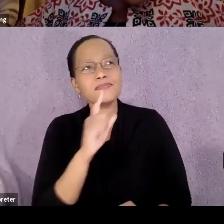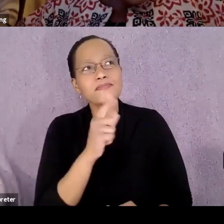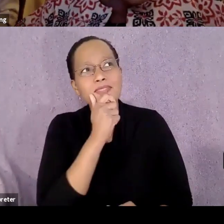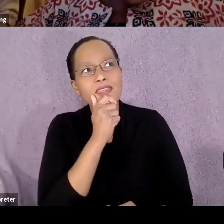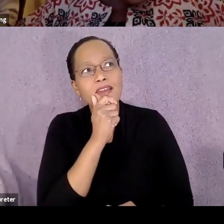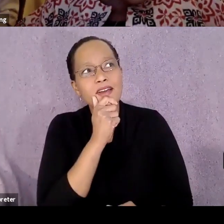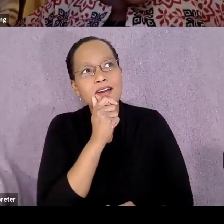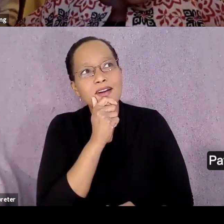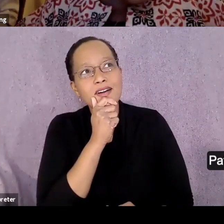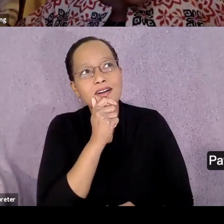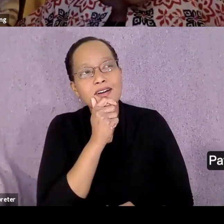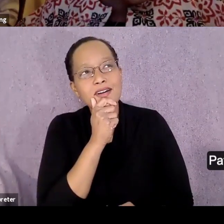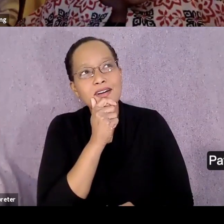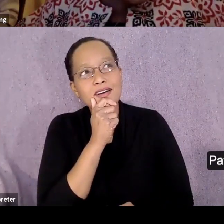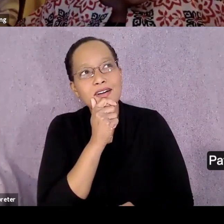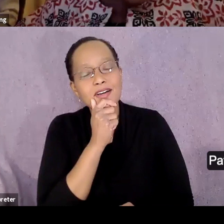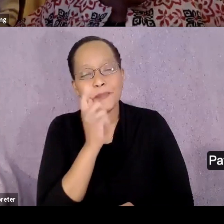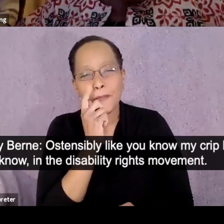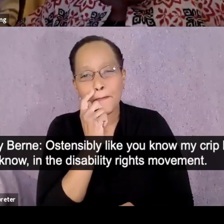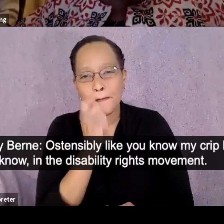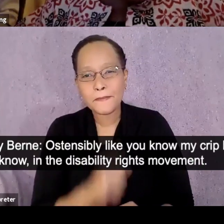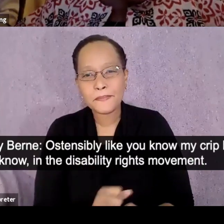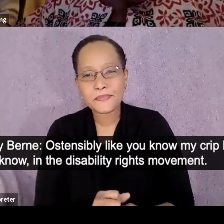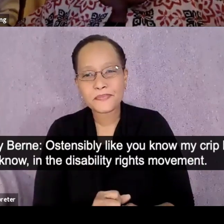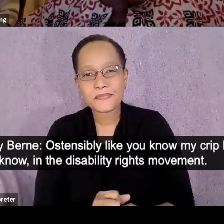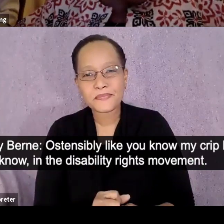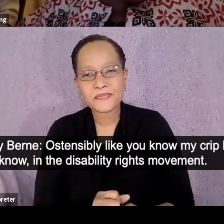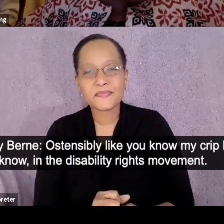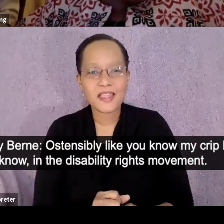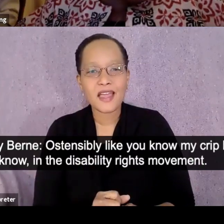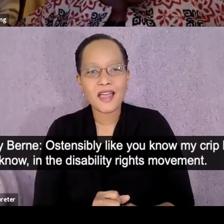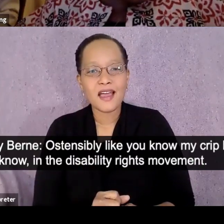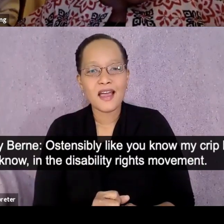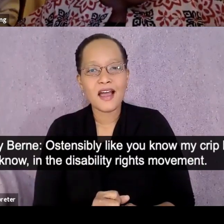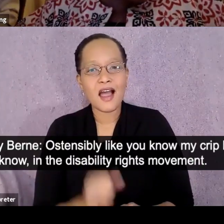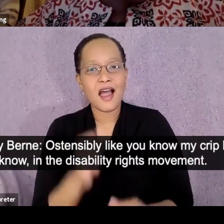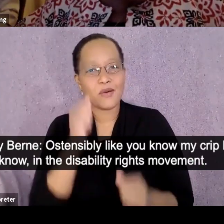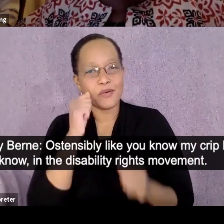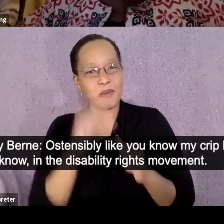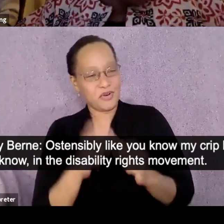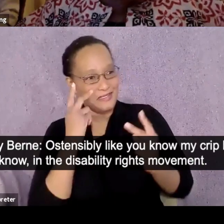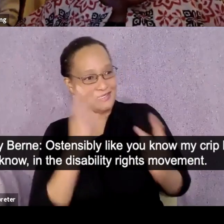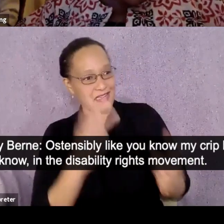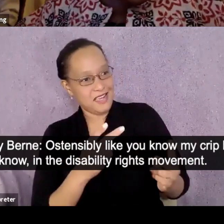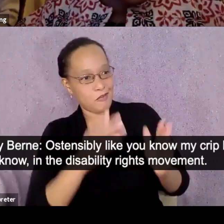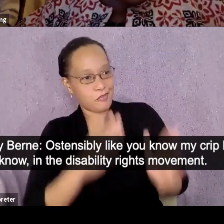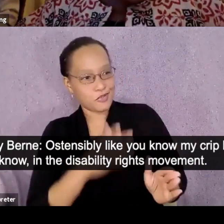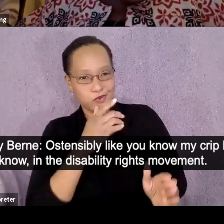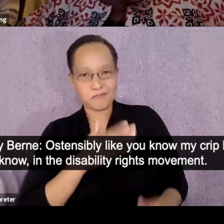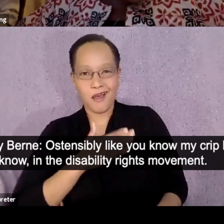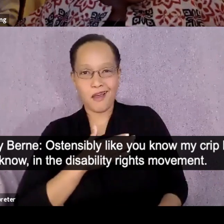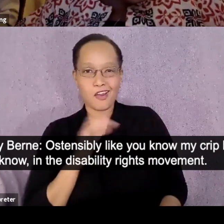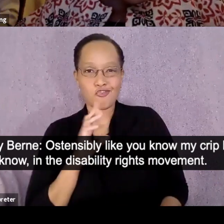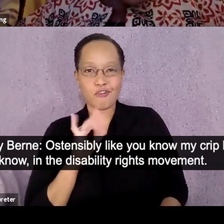like, you know, ostensibly like, you know, my crip kin, you know, like someone that could literally be